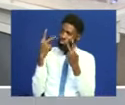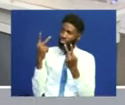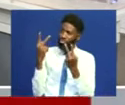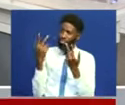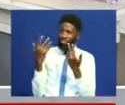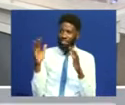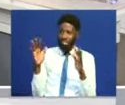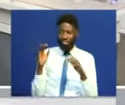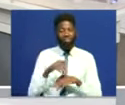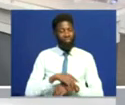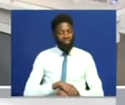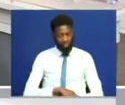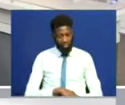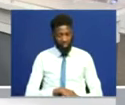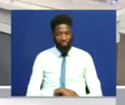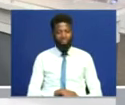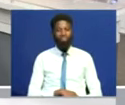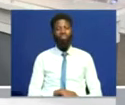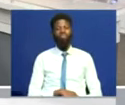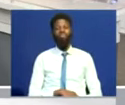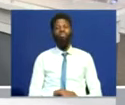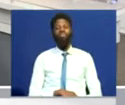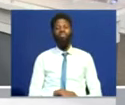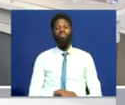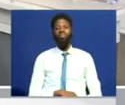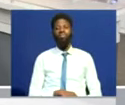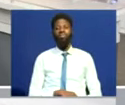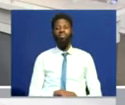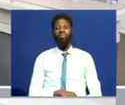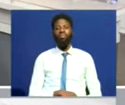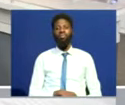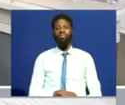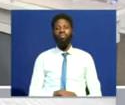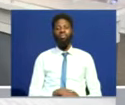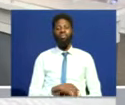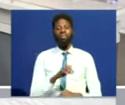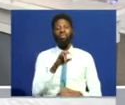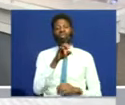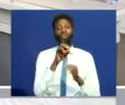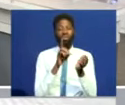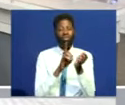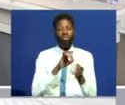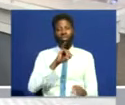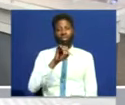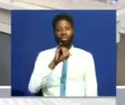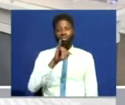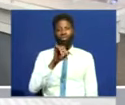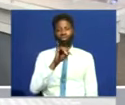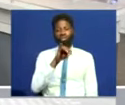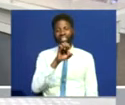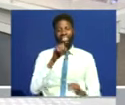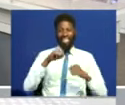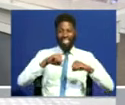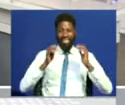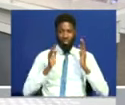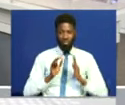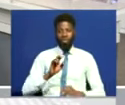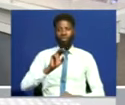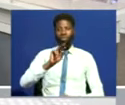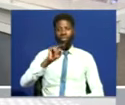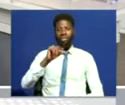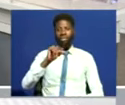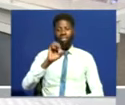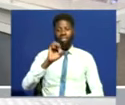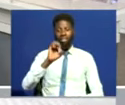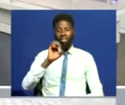or left side of your screen, depending on where you're watching us from. That is Dr. Joyce M. Mutinda, the chairperson of the National Gender Equality Commission,